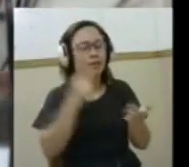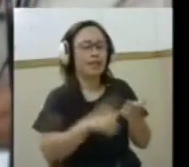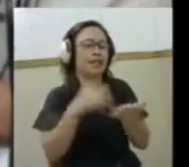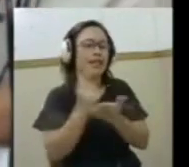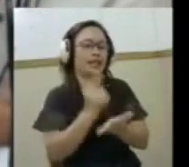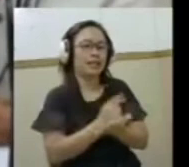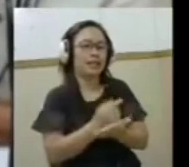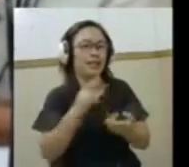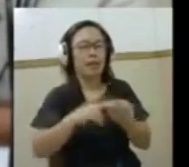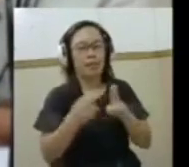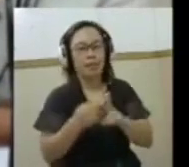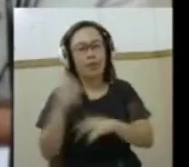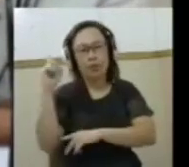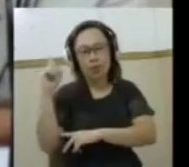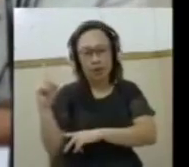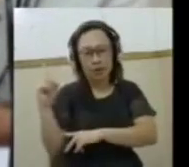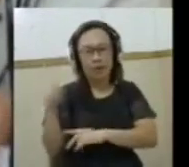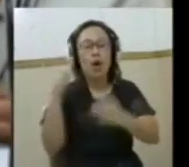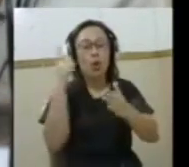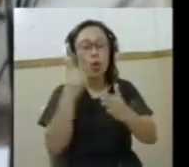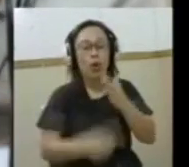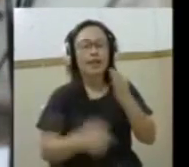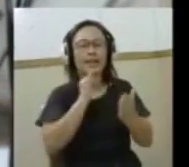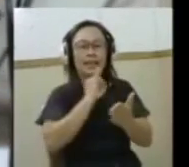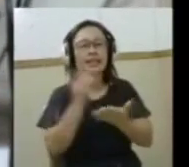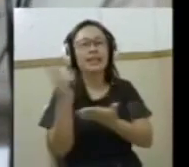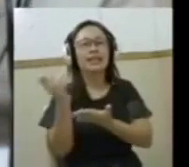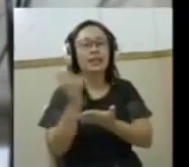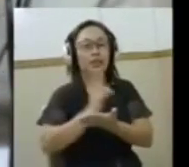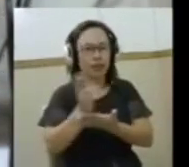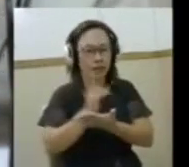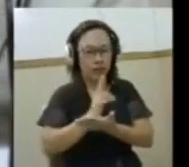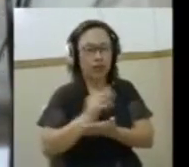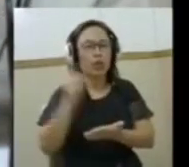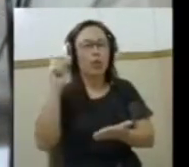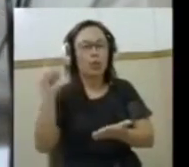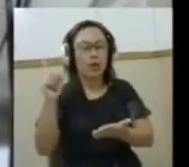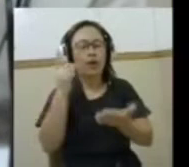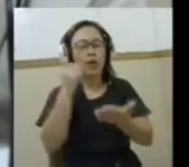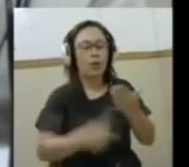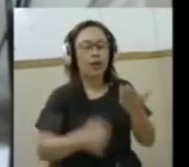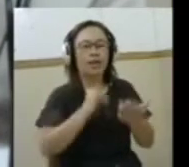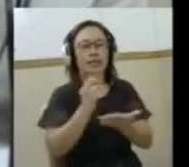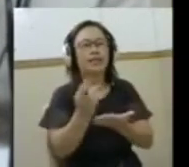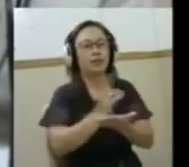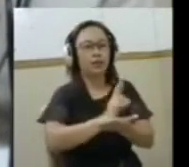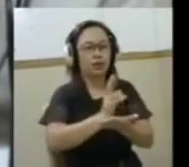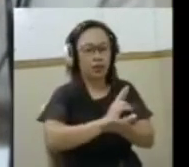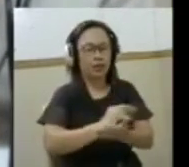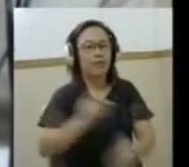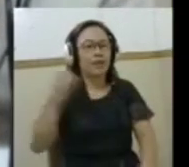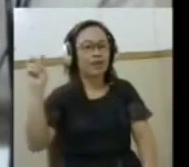lesson. Number 1, what is research? Again, number 1, what is research?